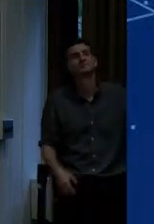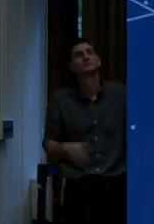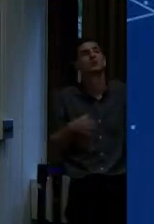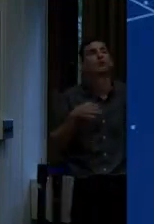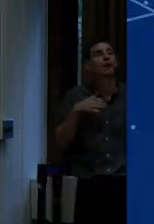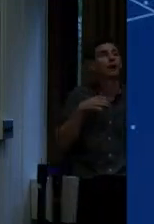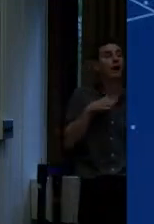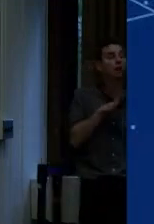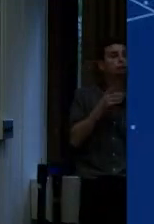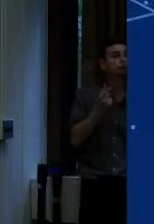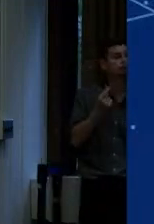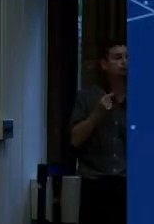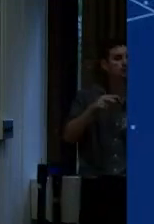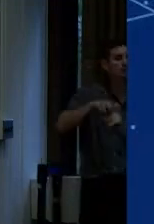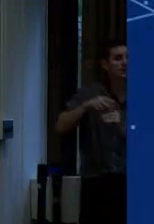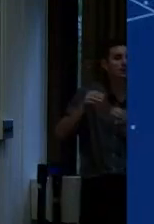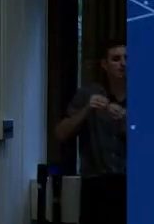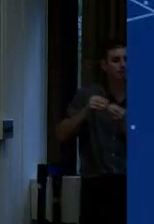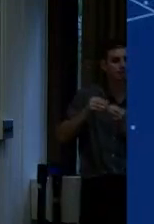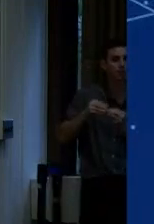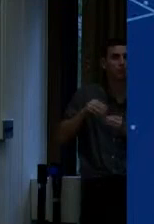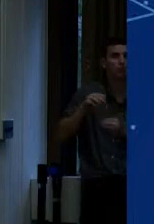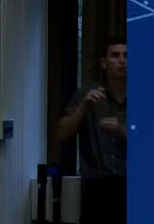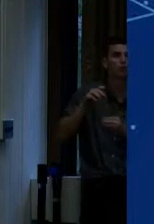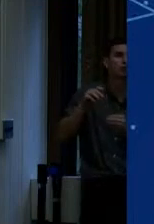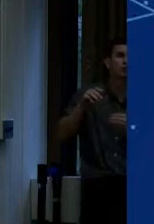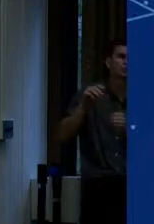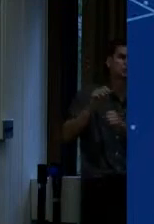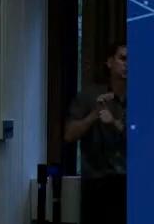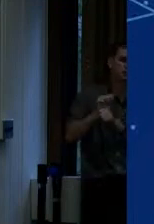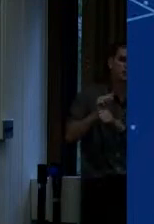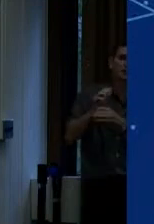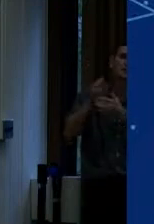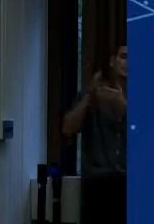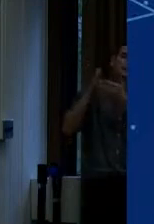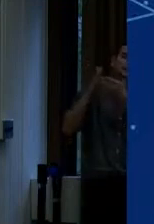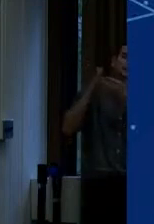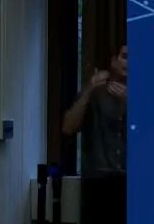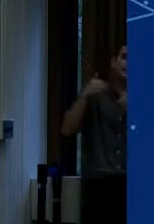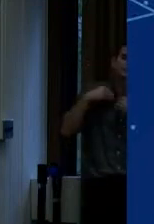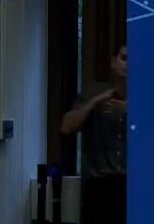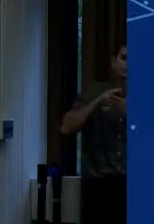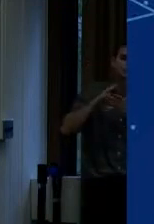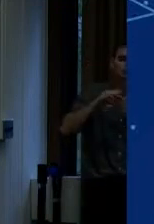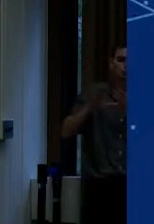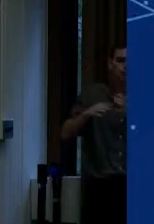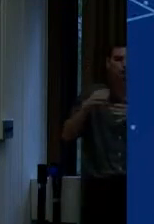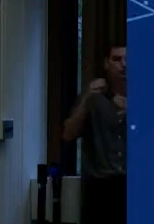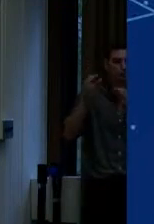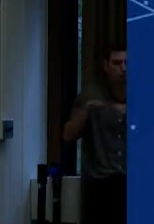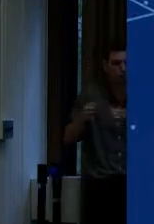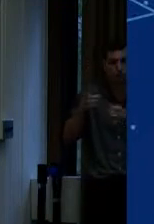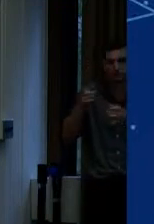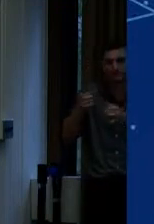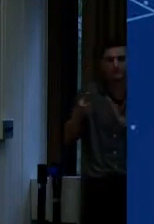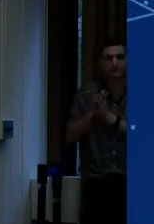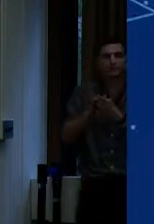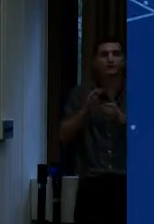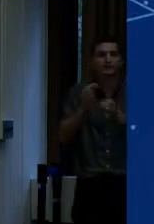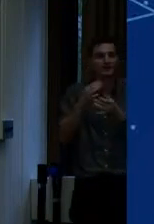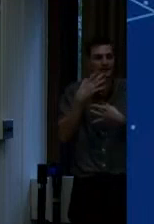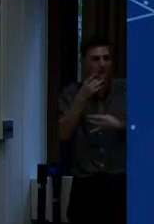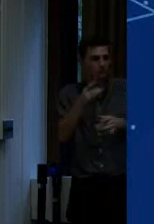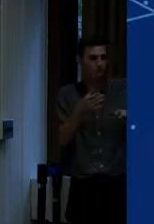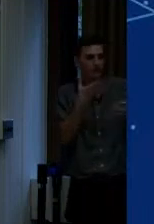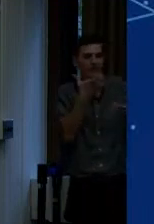is that you assign more tasks that involve student choice, so they're interested in what they're writing about. The most important thing is to devote class time